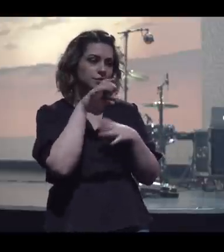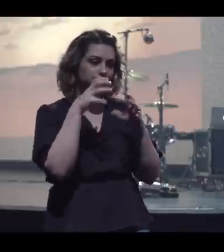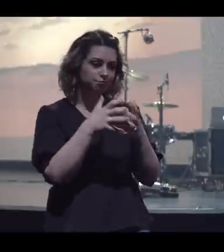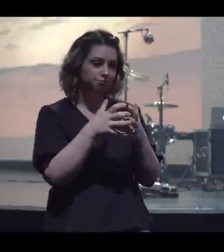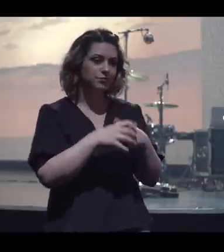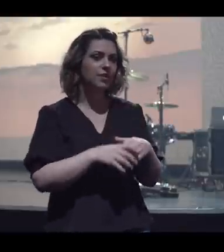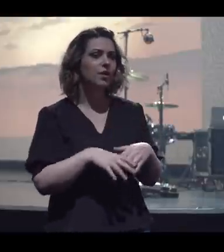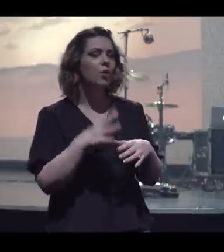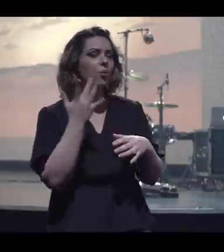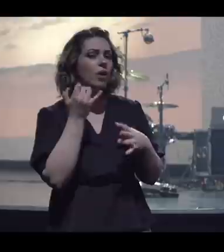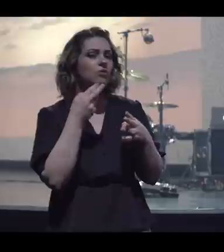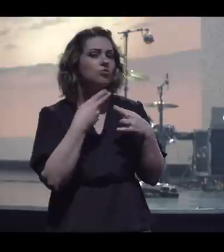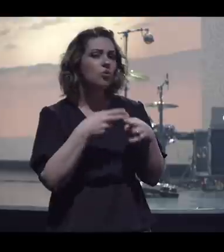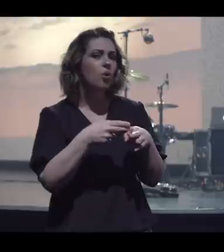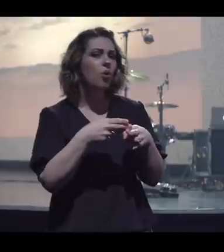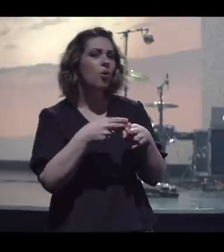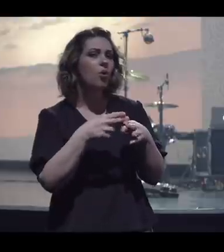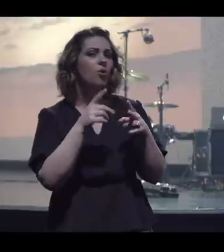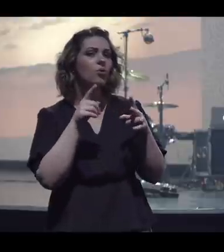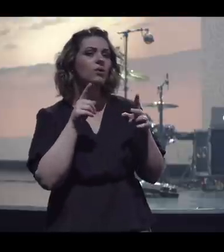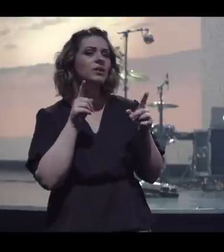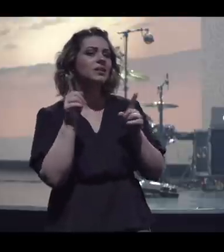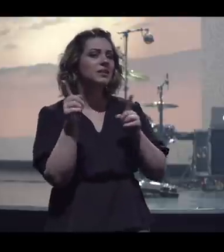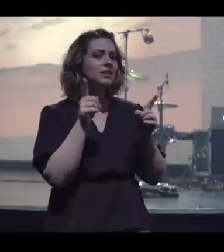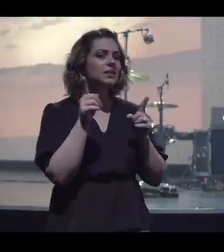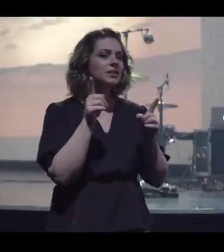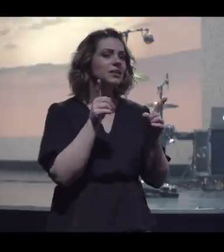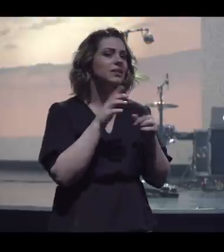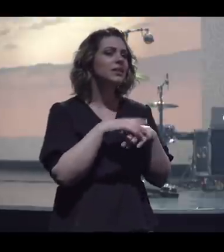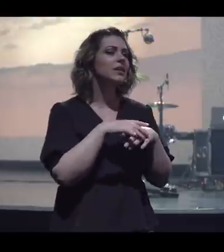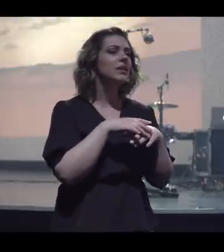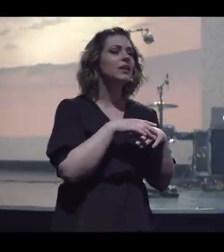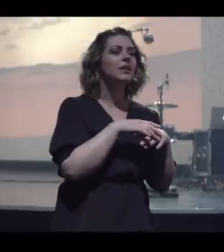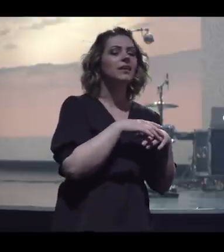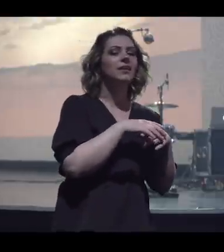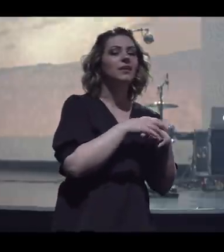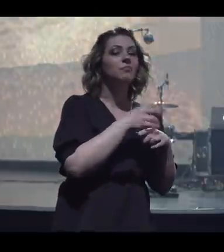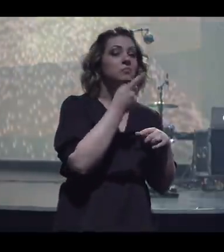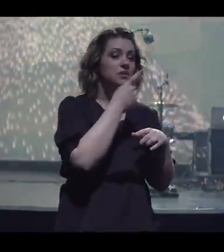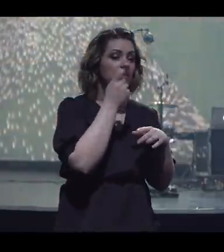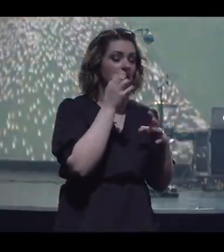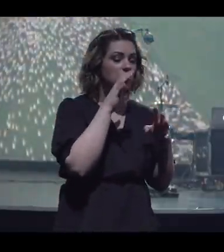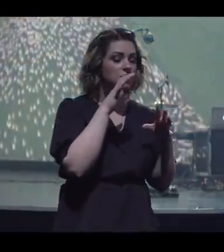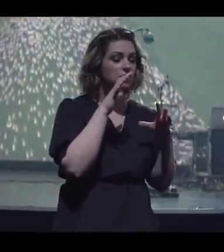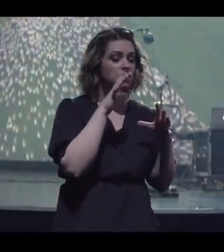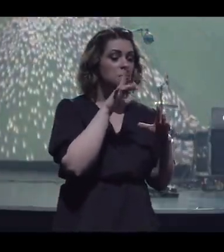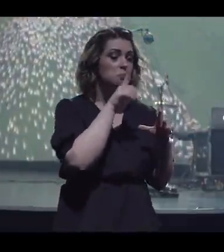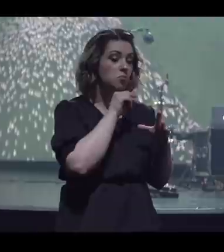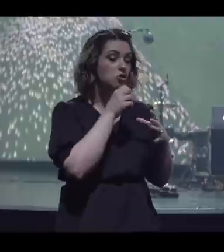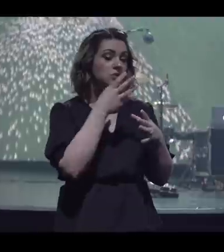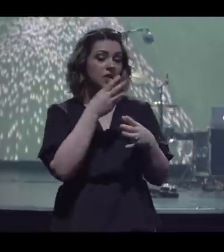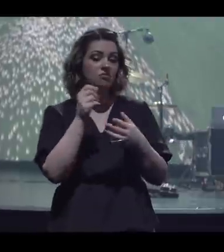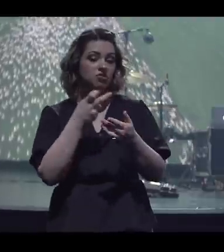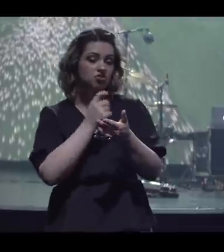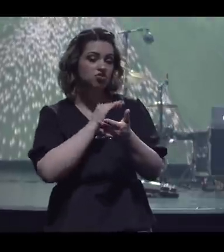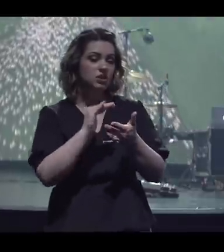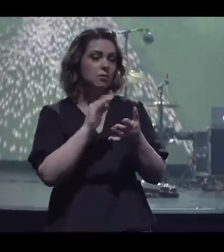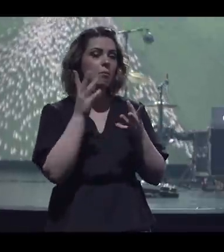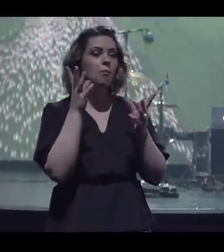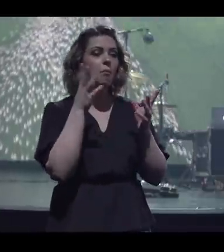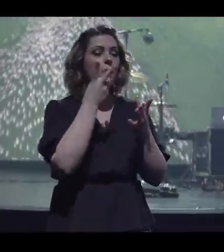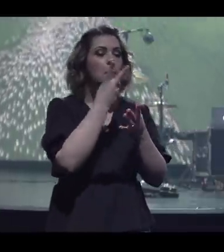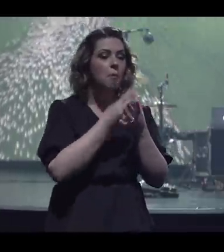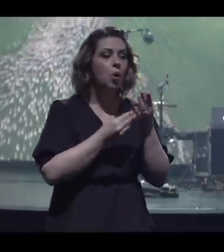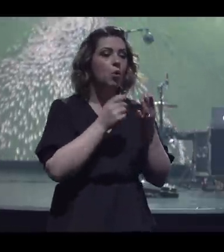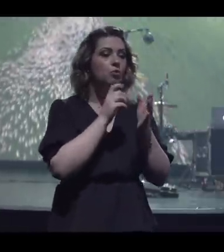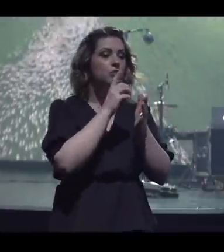birds a flock and sheep a flock? Because both of them are designed by God to